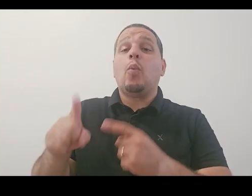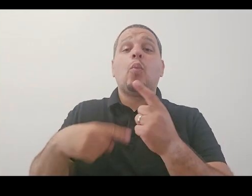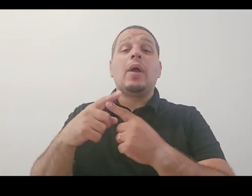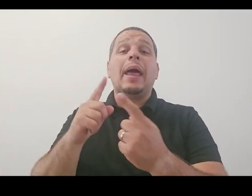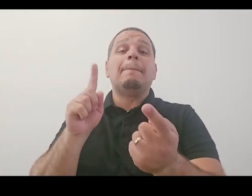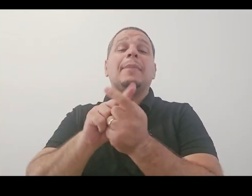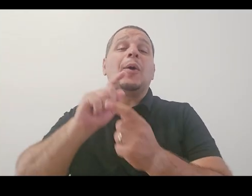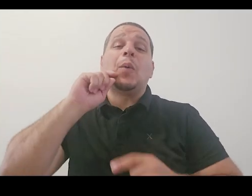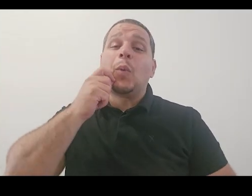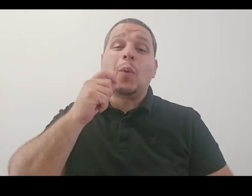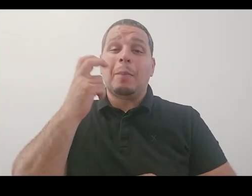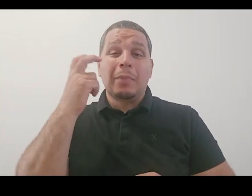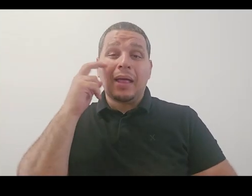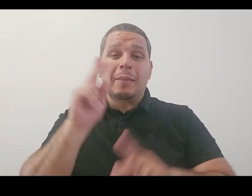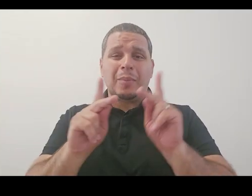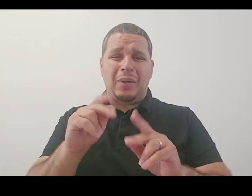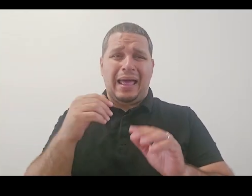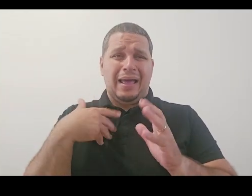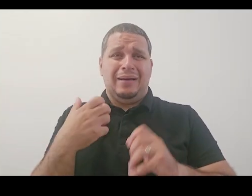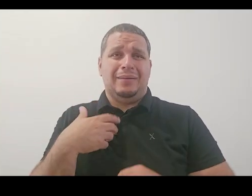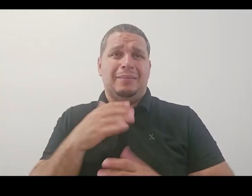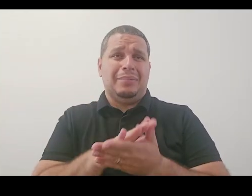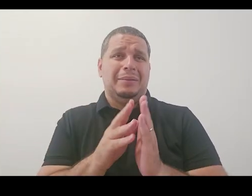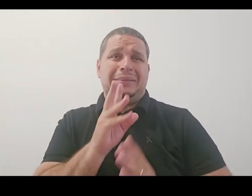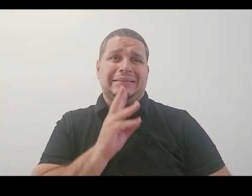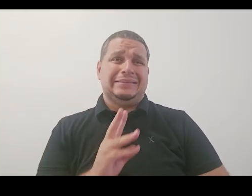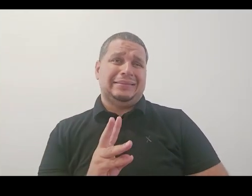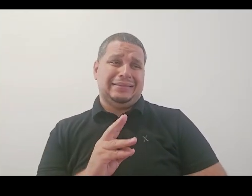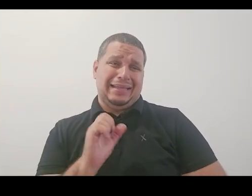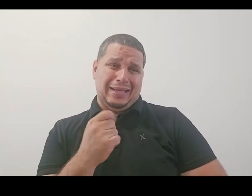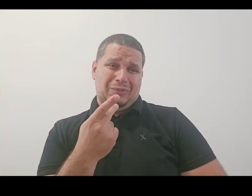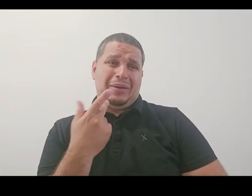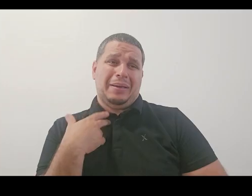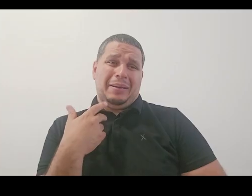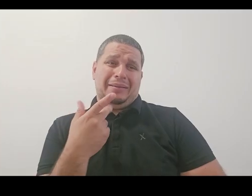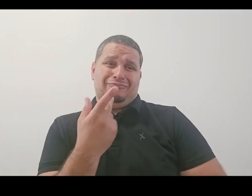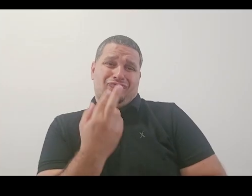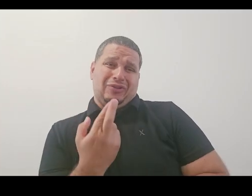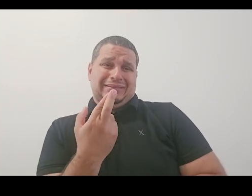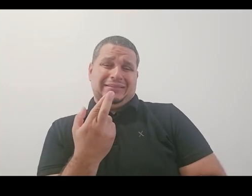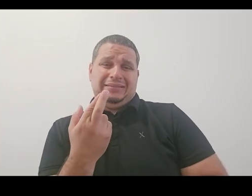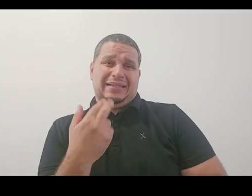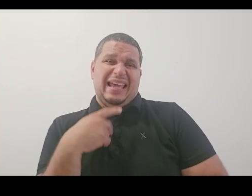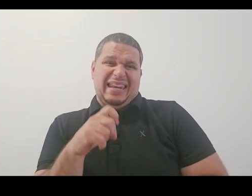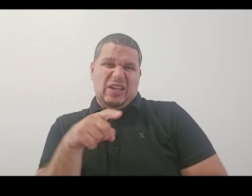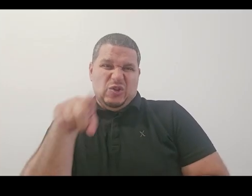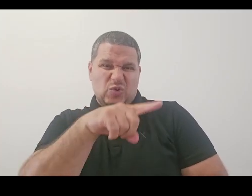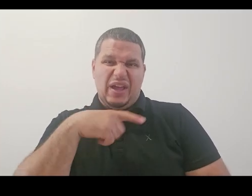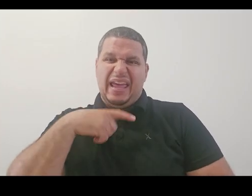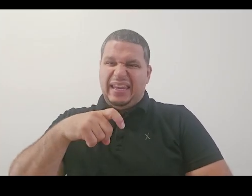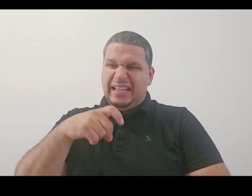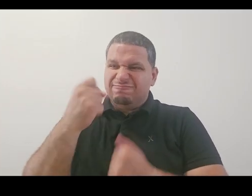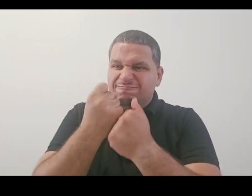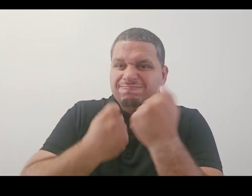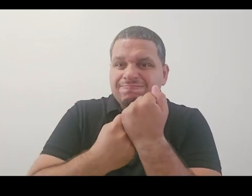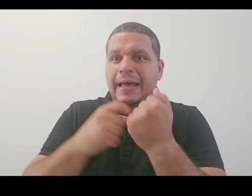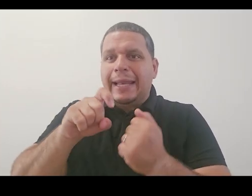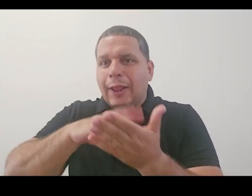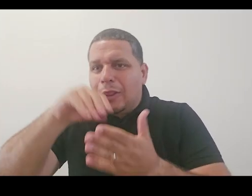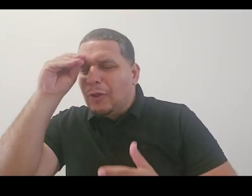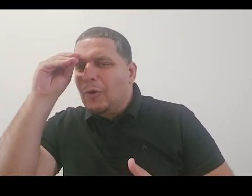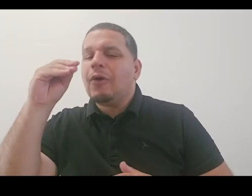group of cool blind people, the first thing I want to be is like 6 years old on the playground and saying, "Can we please be friends? Because I need you guys. I need to